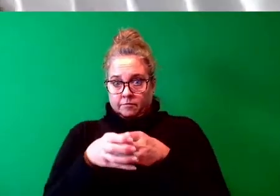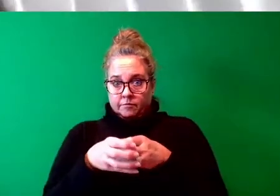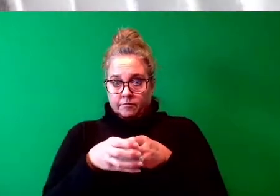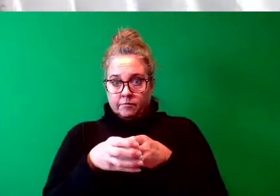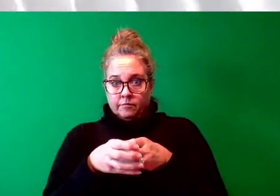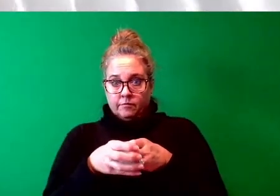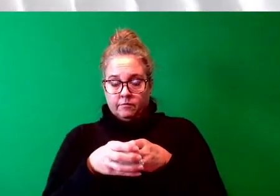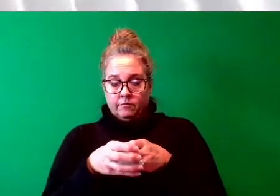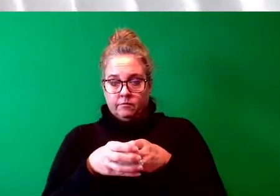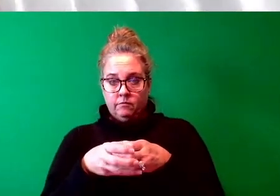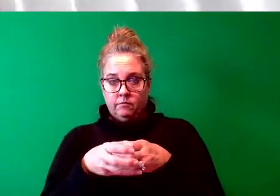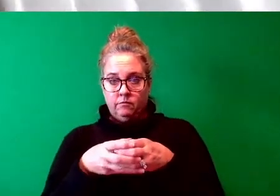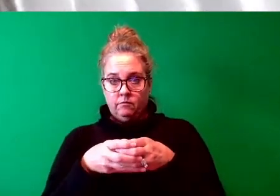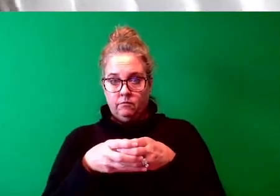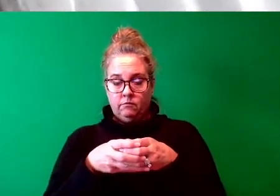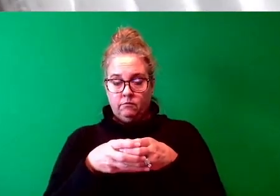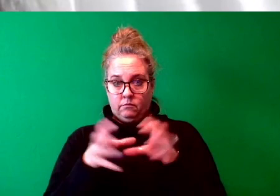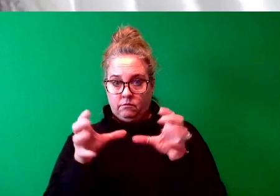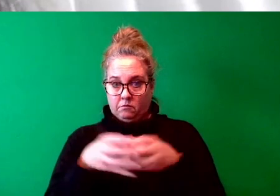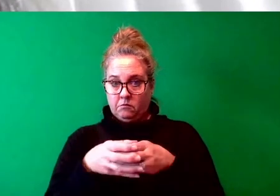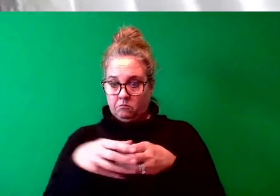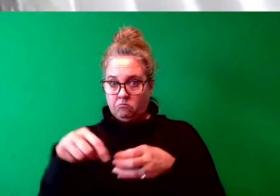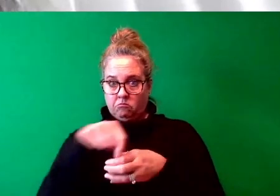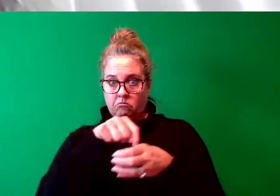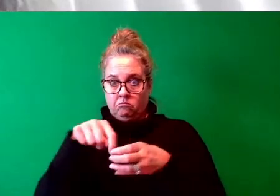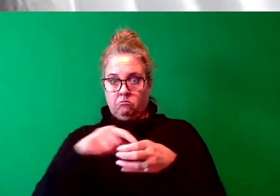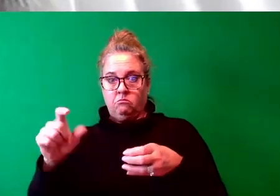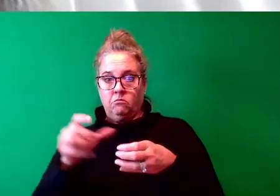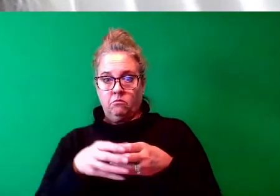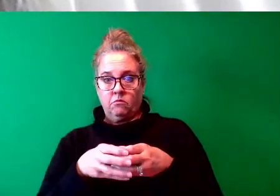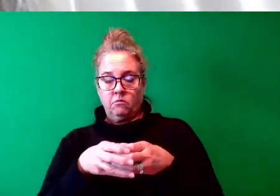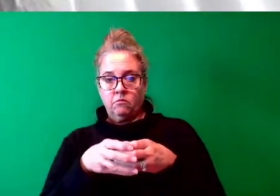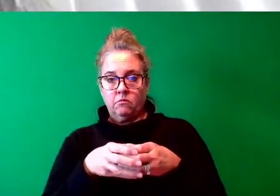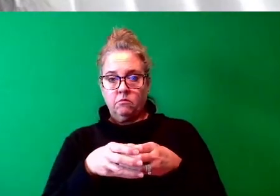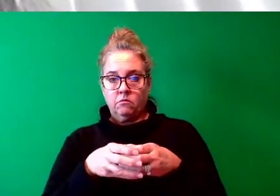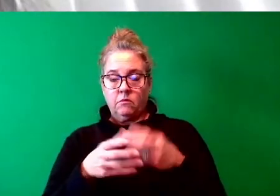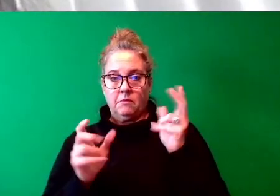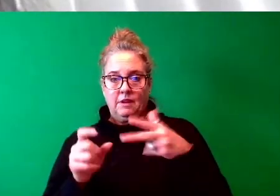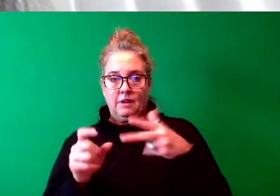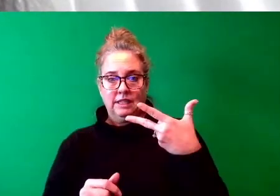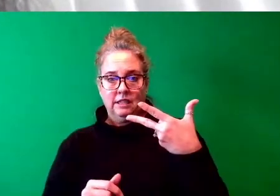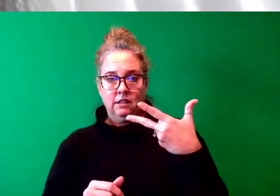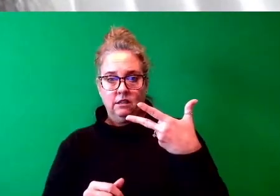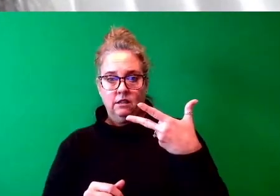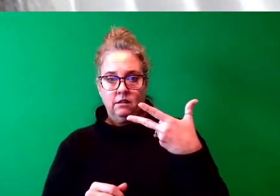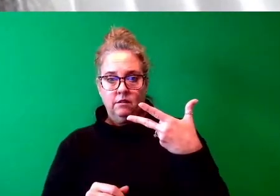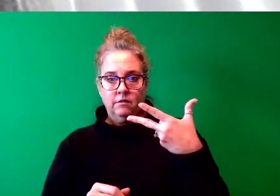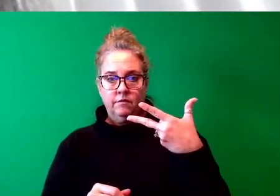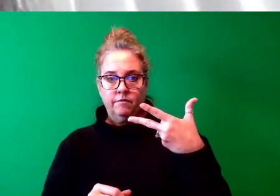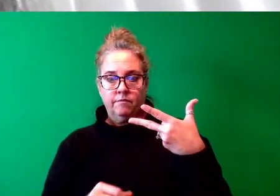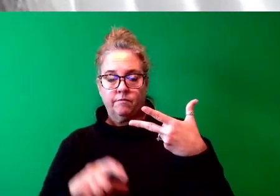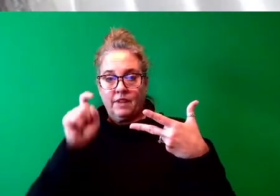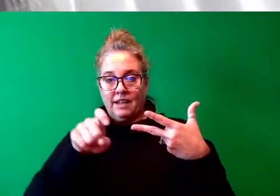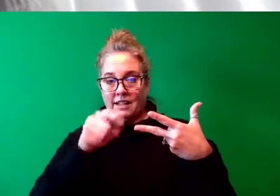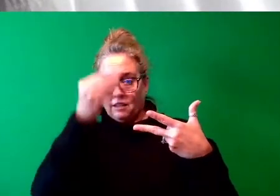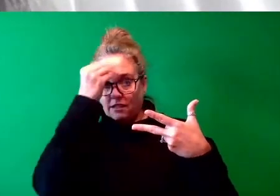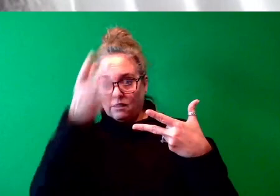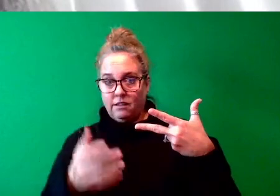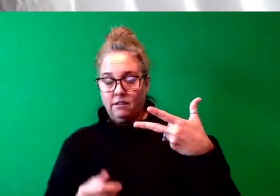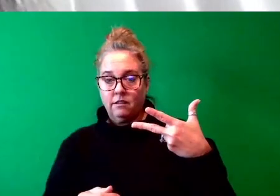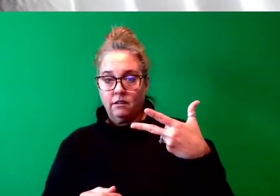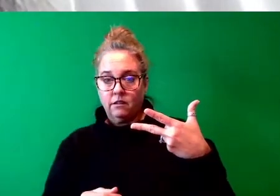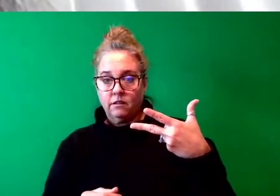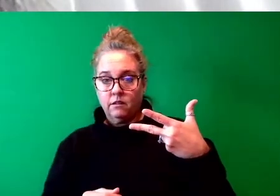pardon me, 3 or more, we would, but that could also be, like Commissioner Bremer suggested, a work